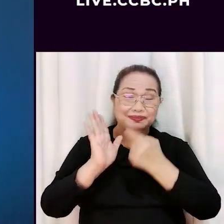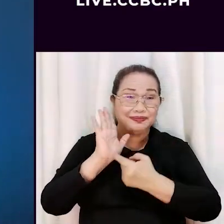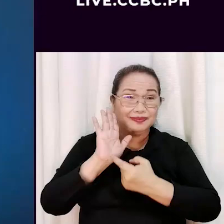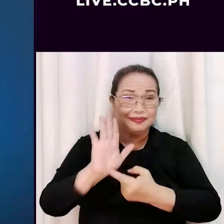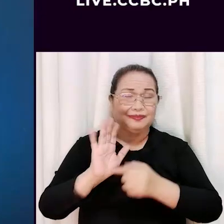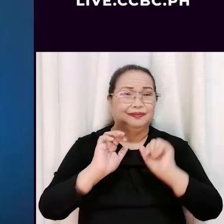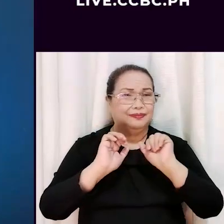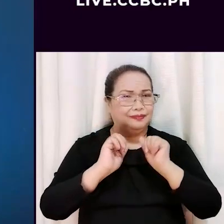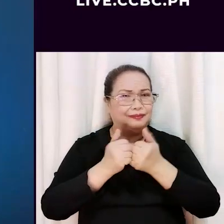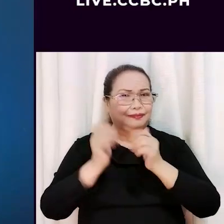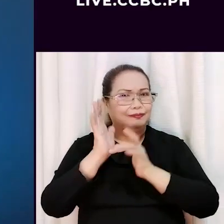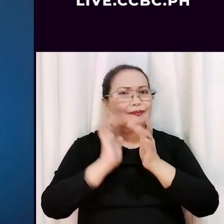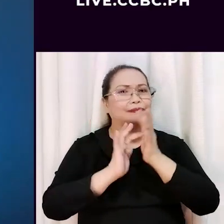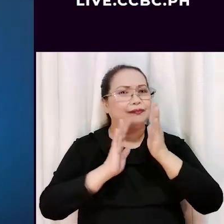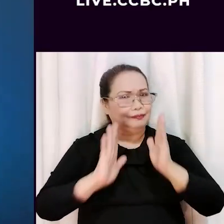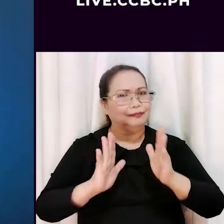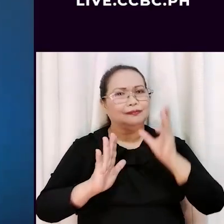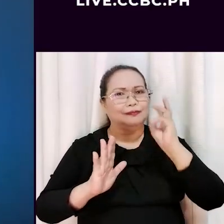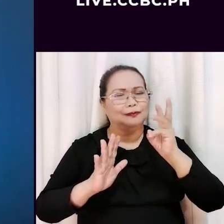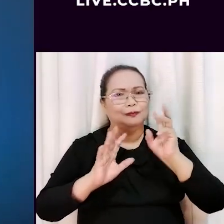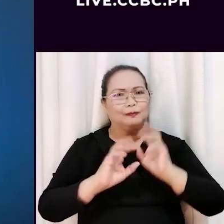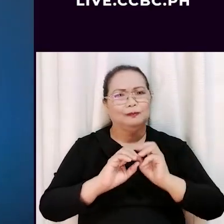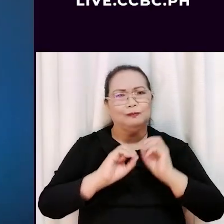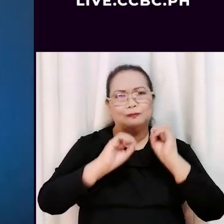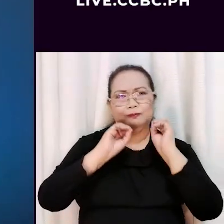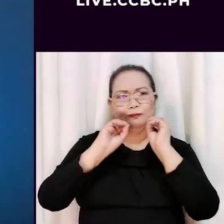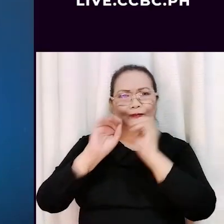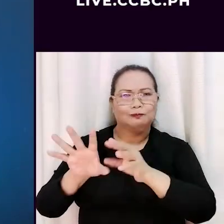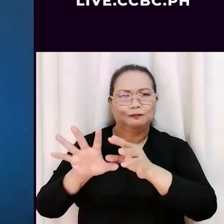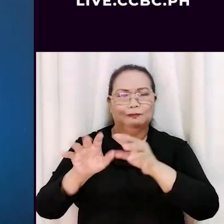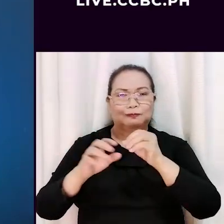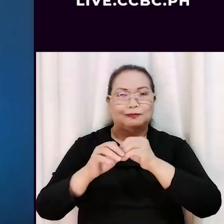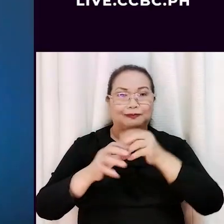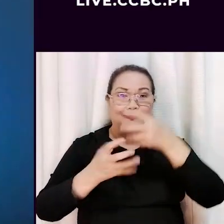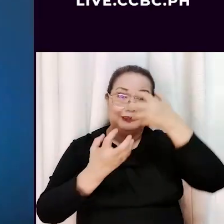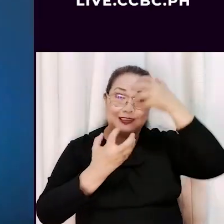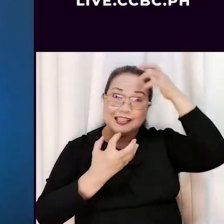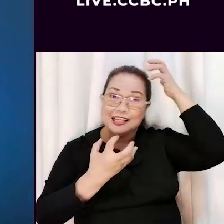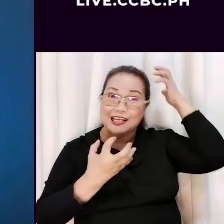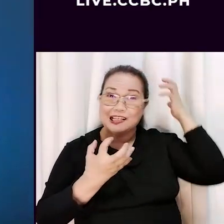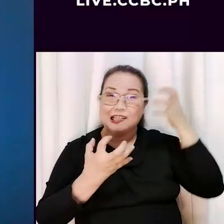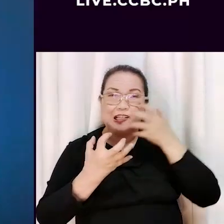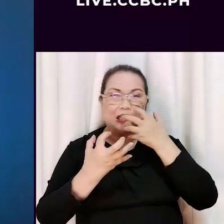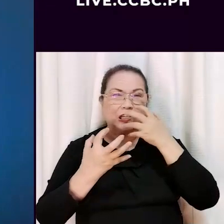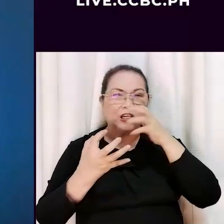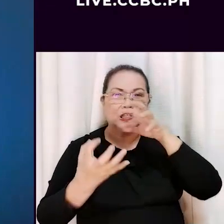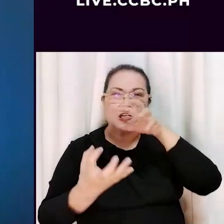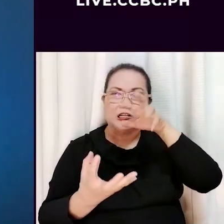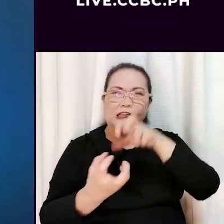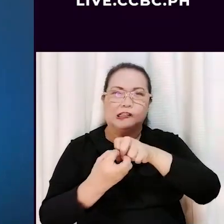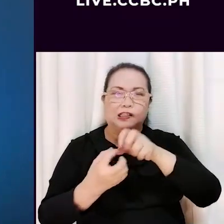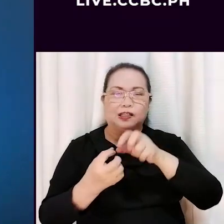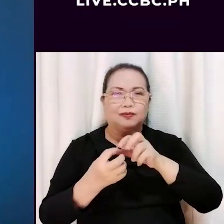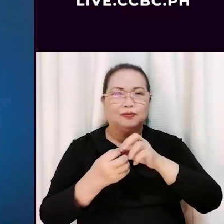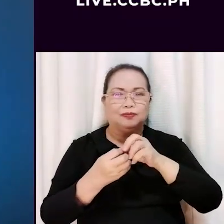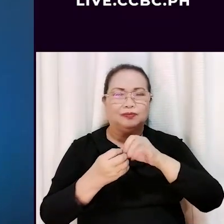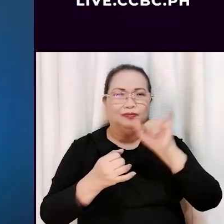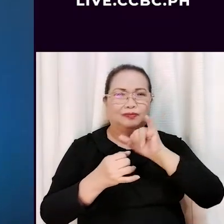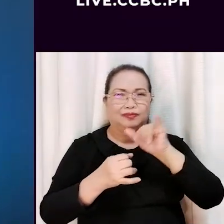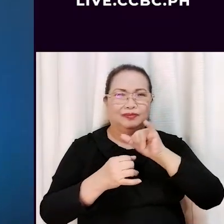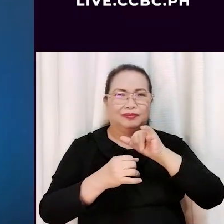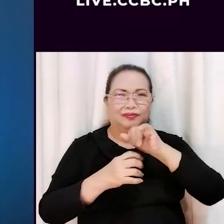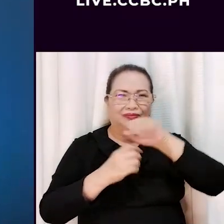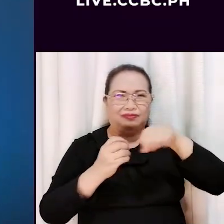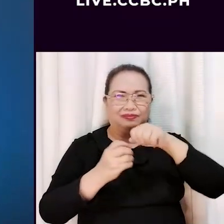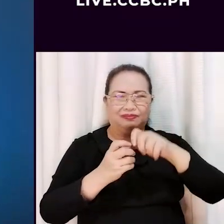of how Christians were thrown into lion's den, were, you know, wrapped with animal skin